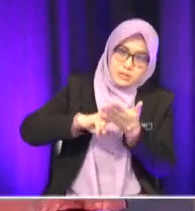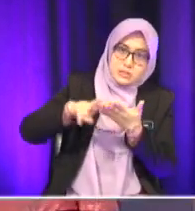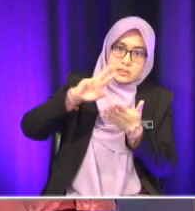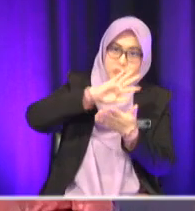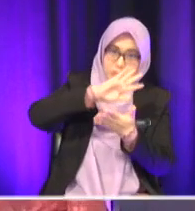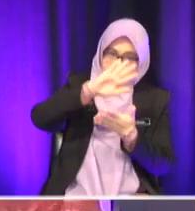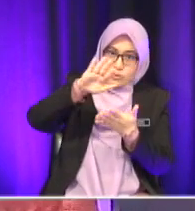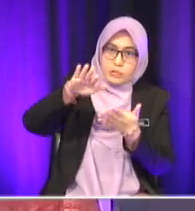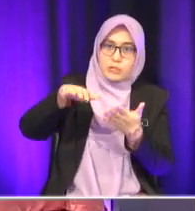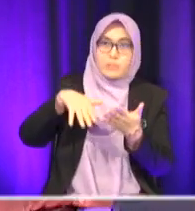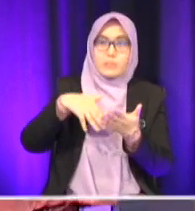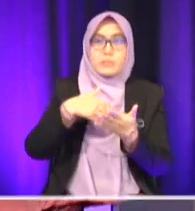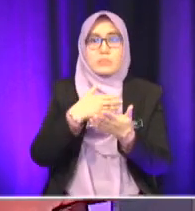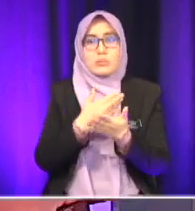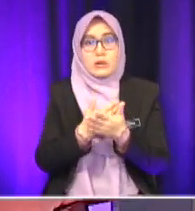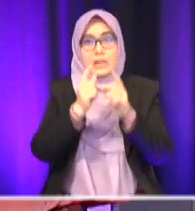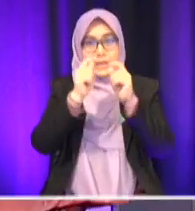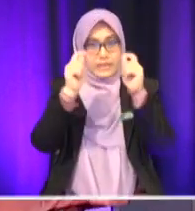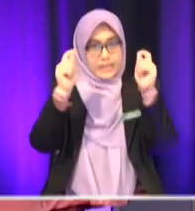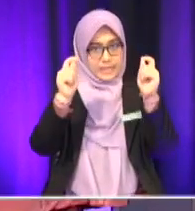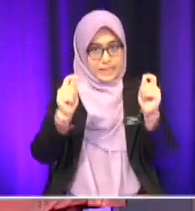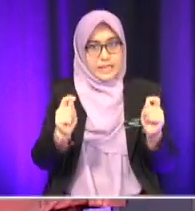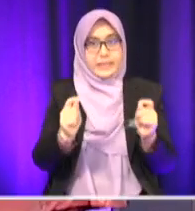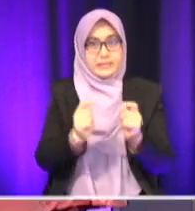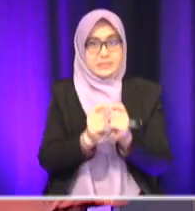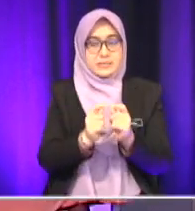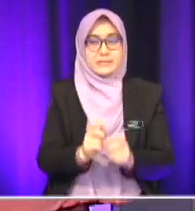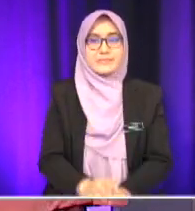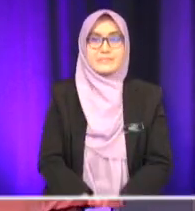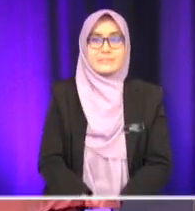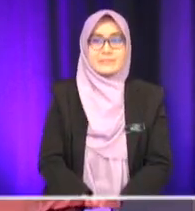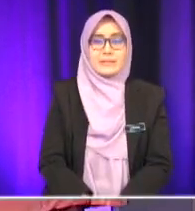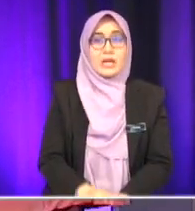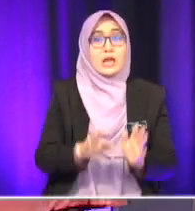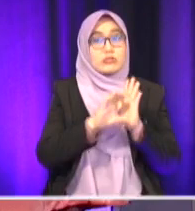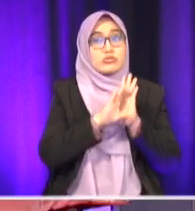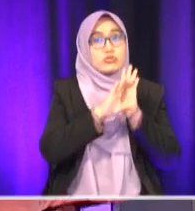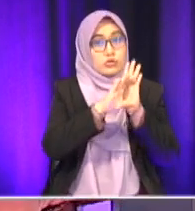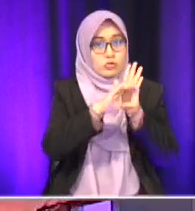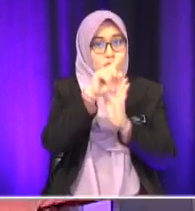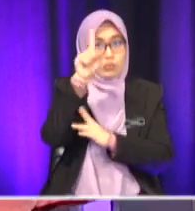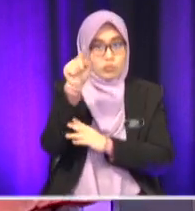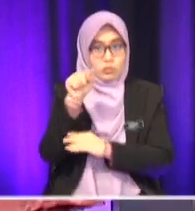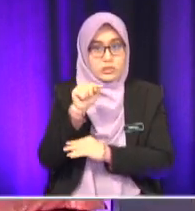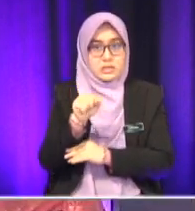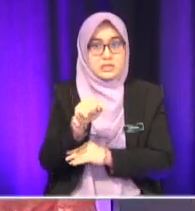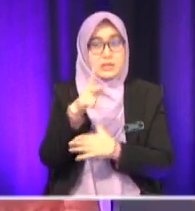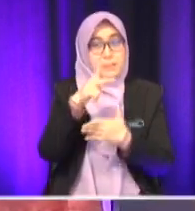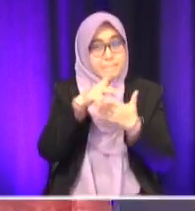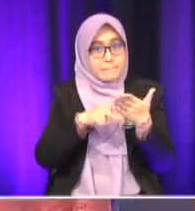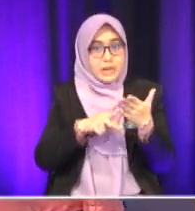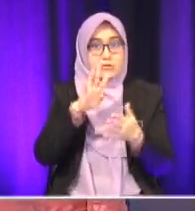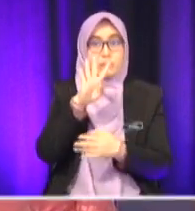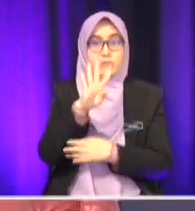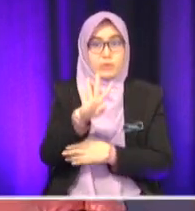again. Now here is the sample questions for part 4. Okay, so this is how